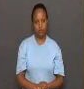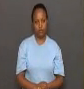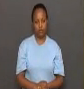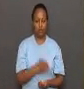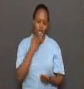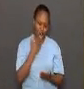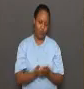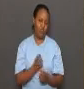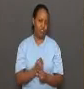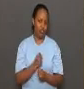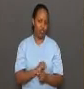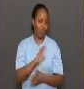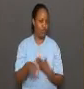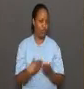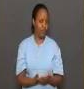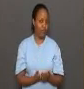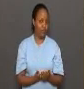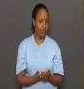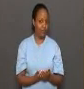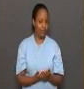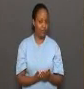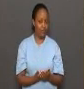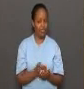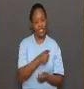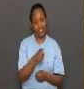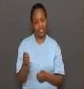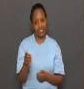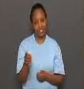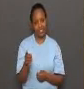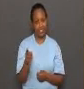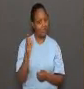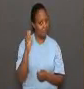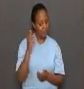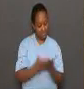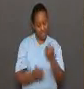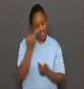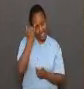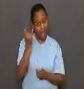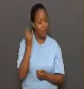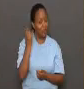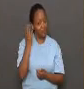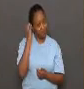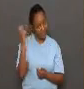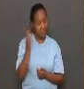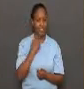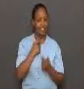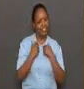Well done, everyone. I wish I could hear your ideas and